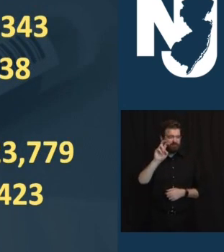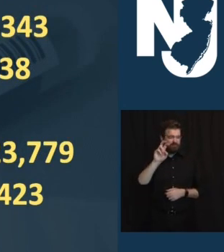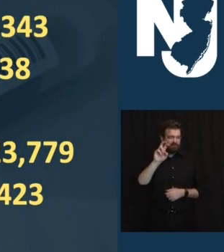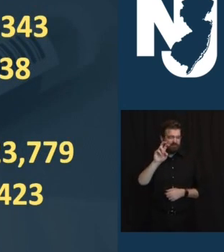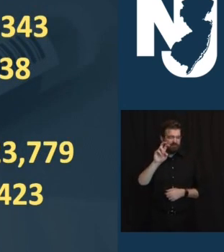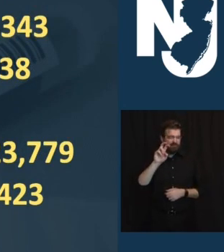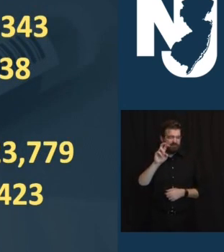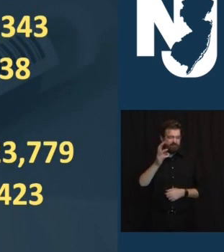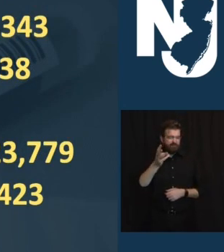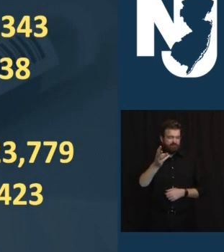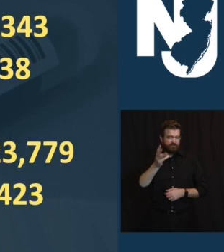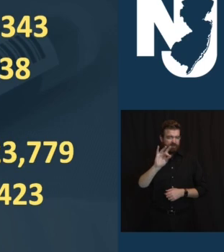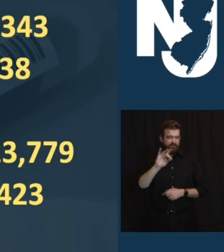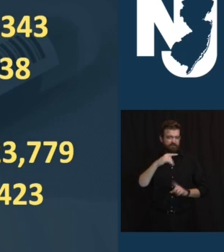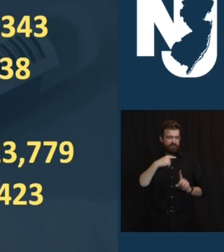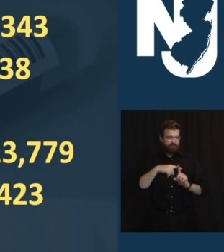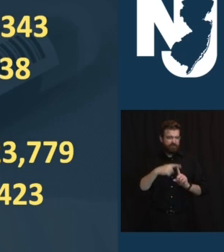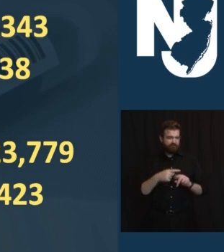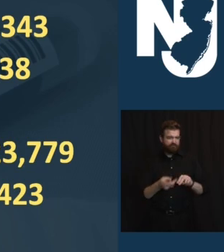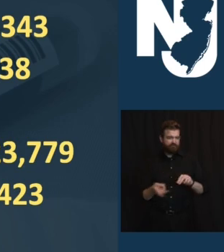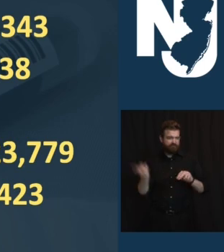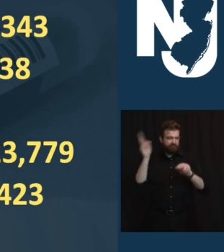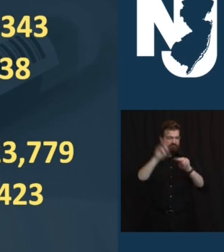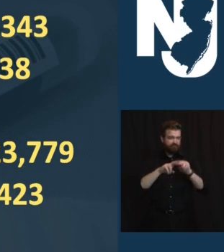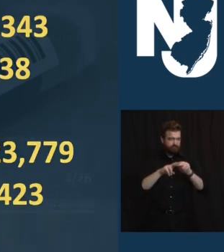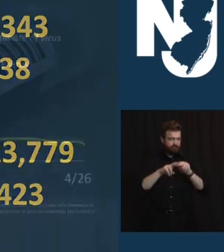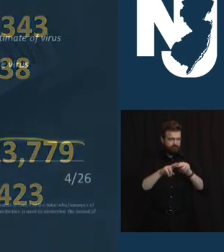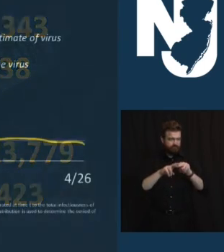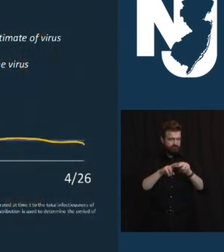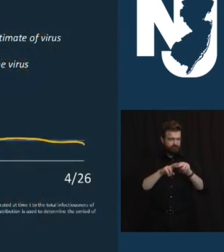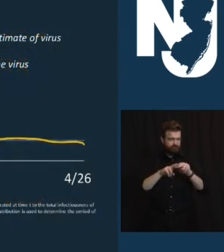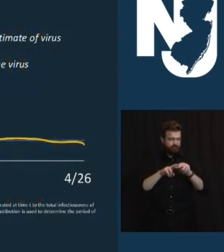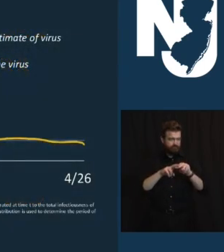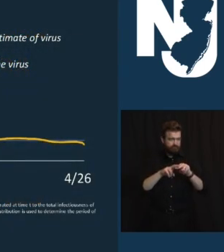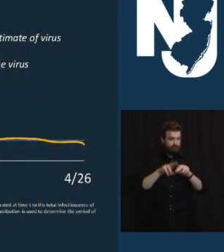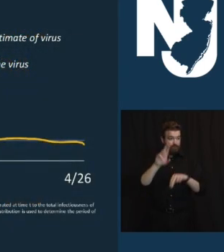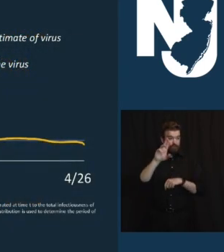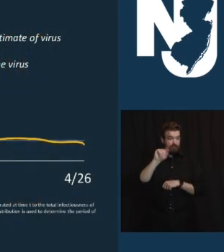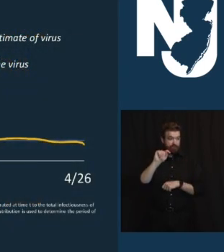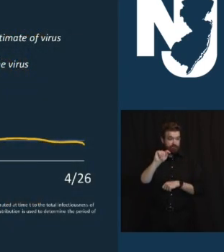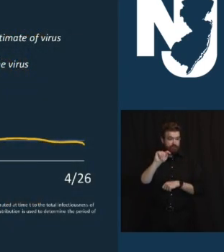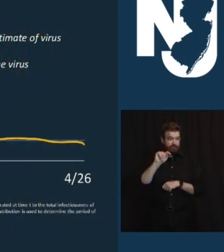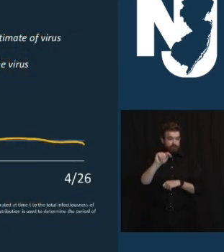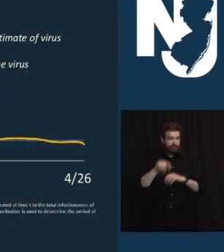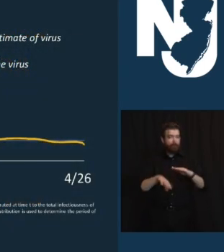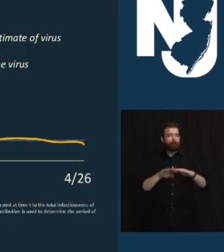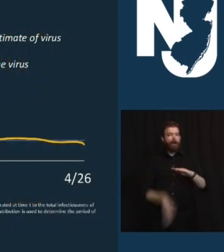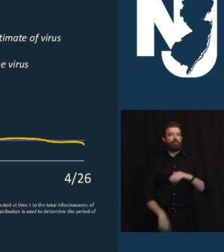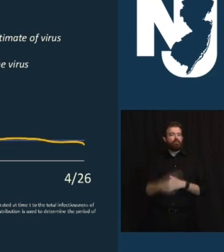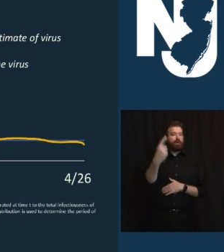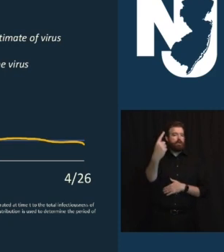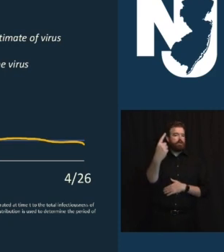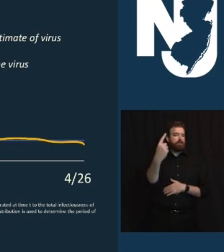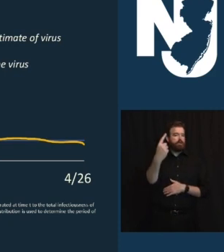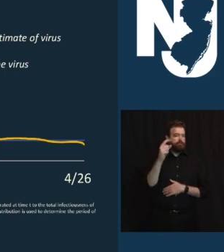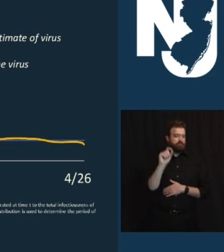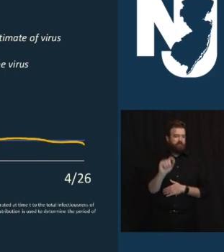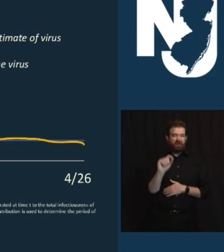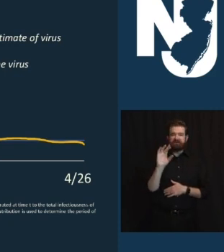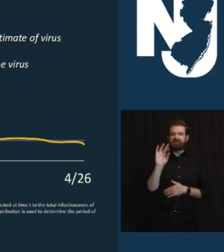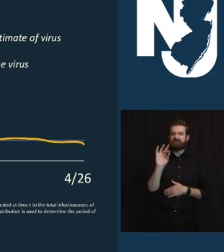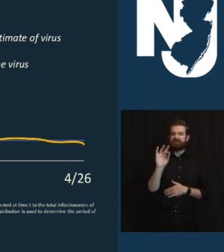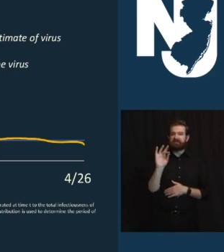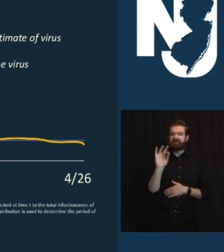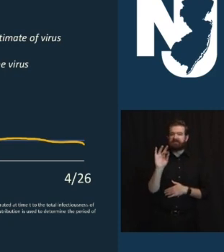The statewide rate of transmission continues to moderate. Today, it is down to 0.80. May